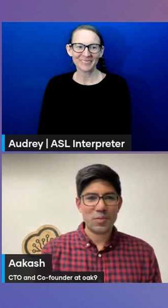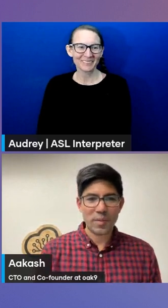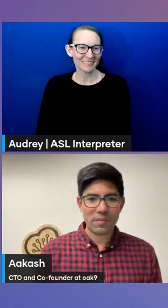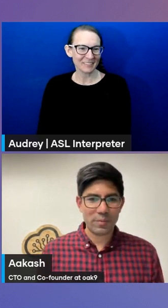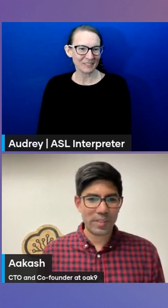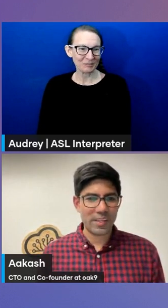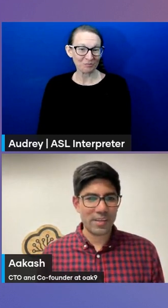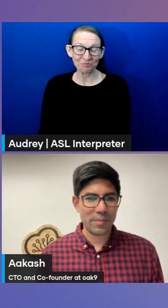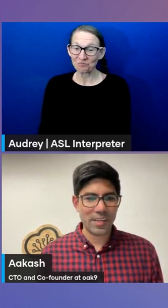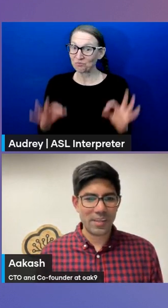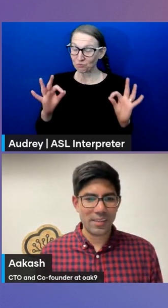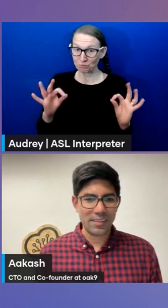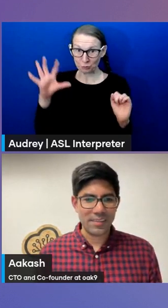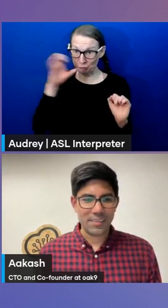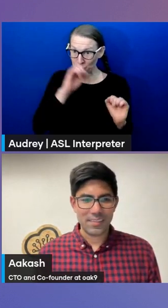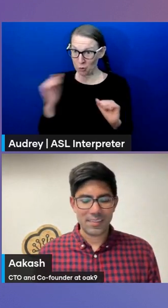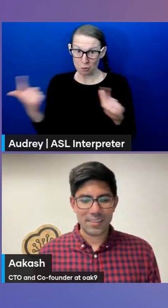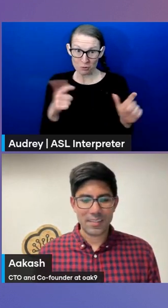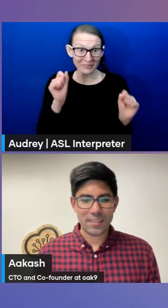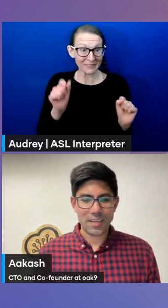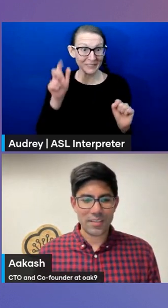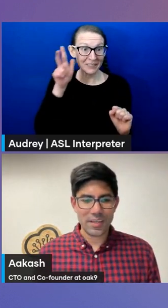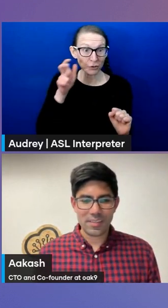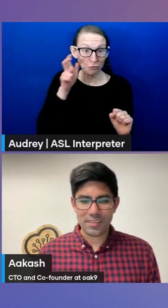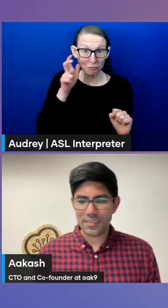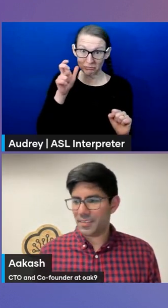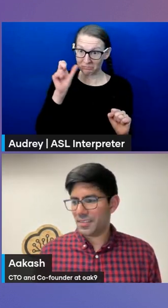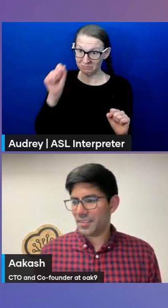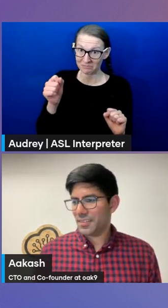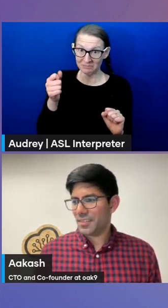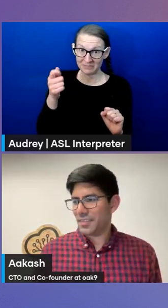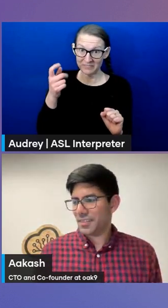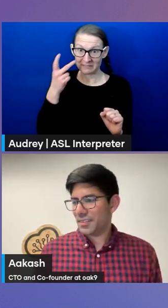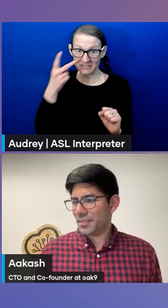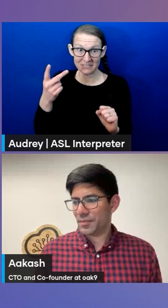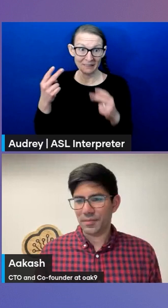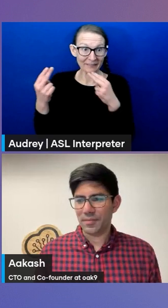I'm assuming everyone can hear me and see the slide share.